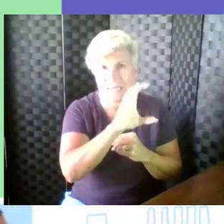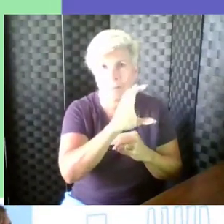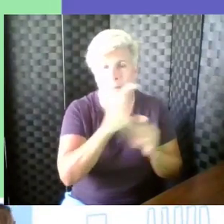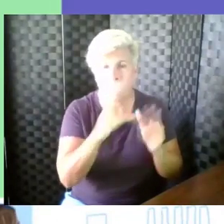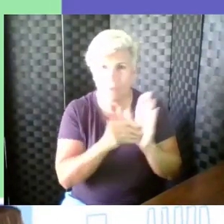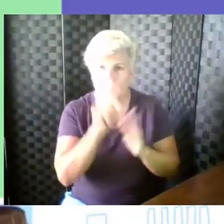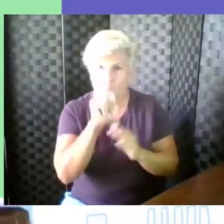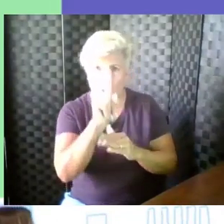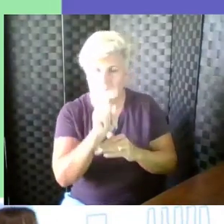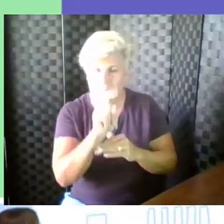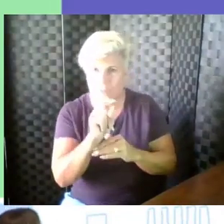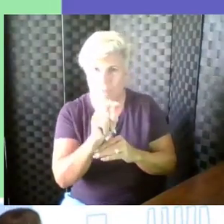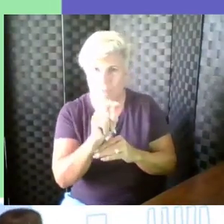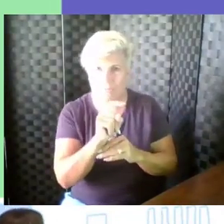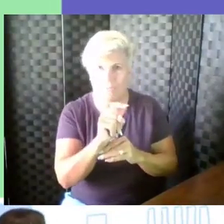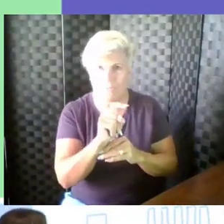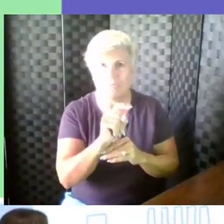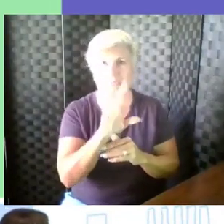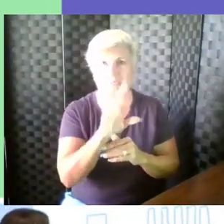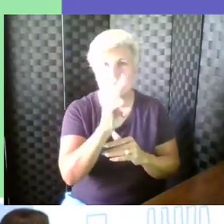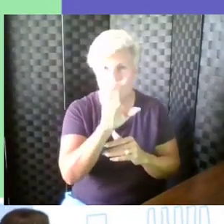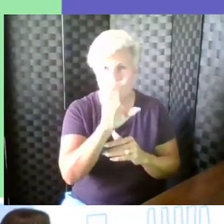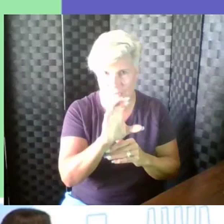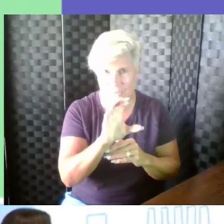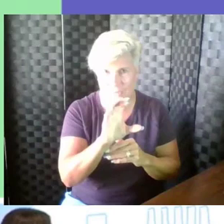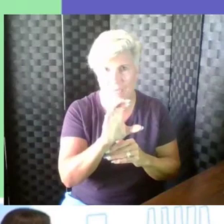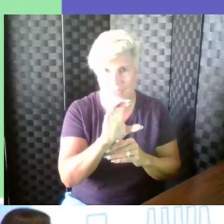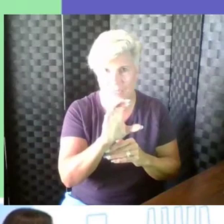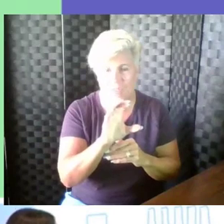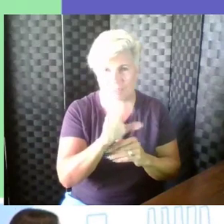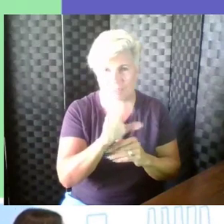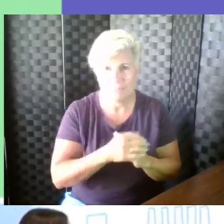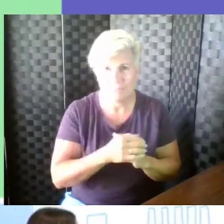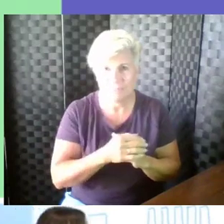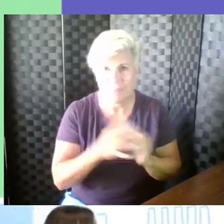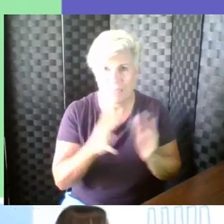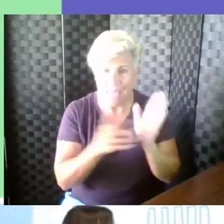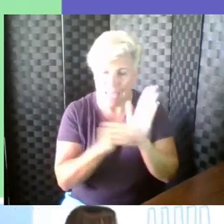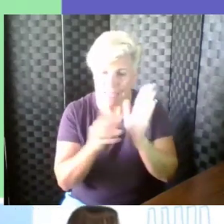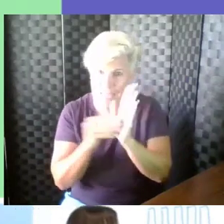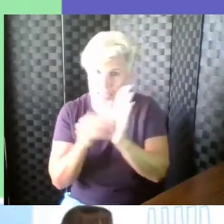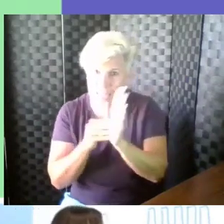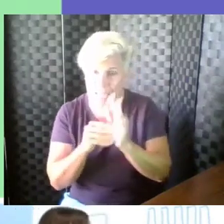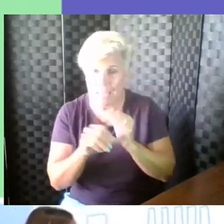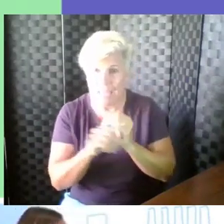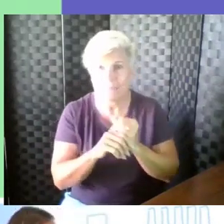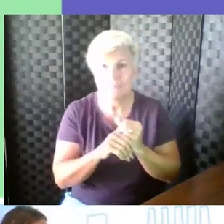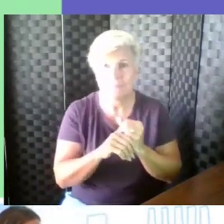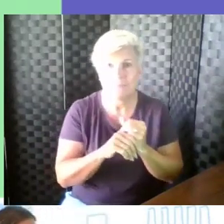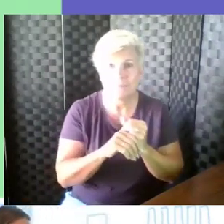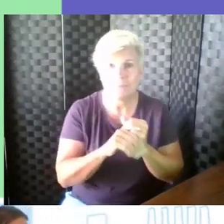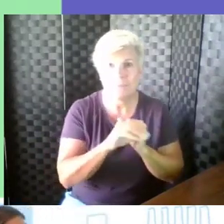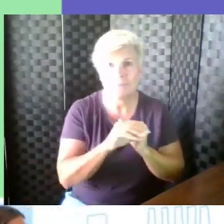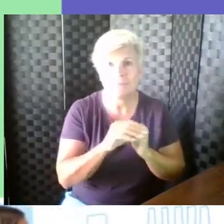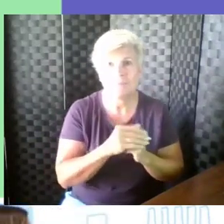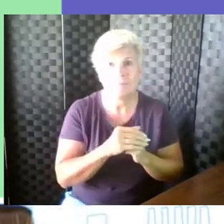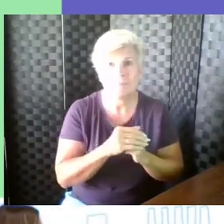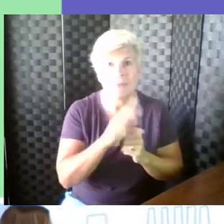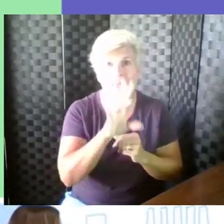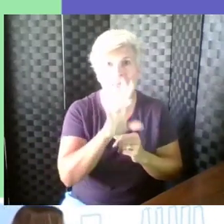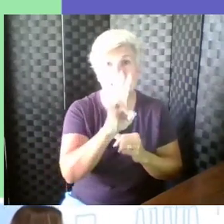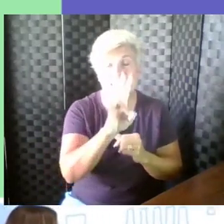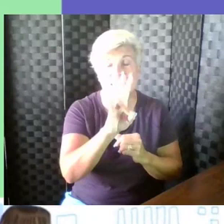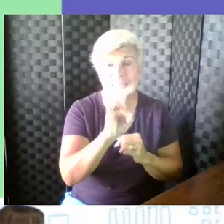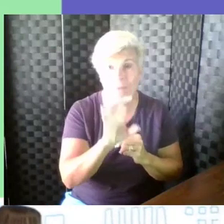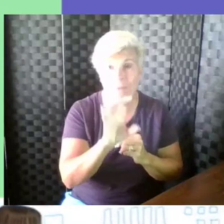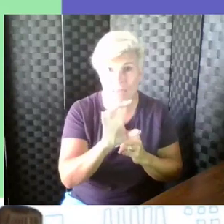plus 100, which gives me 700. When we add all of those together, did you get a